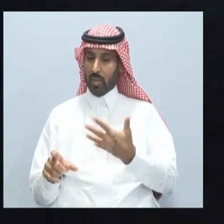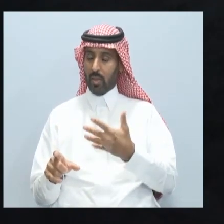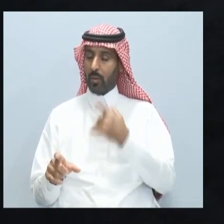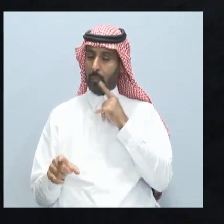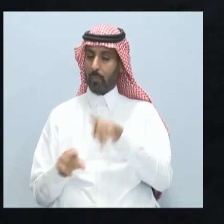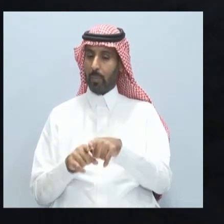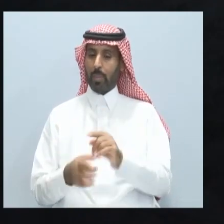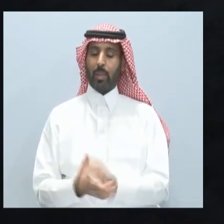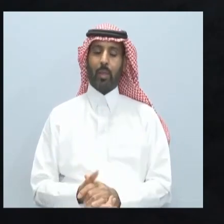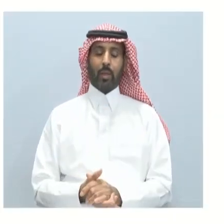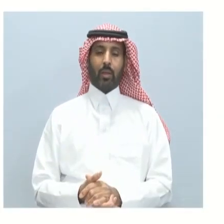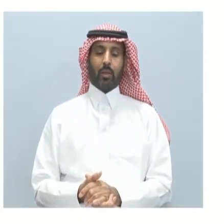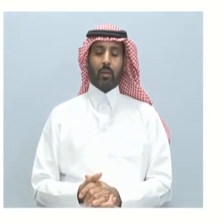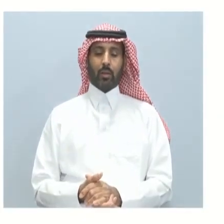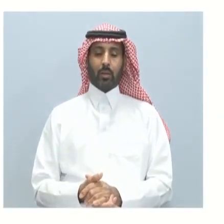friends.